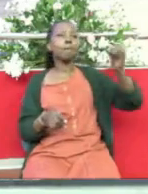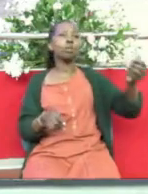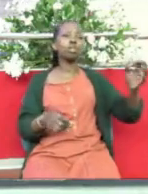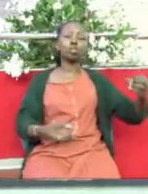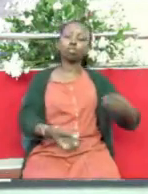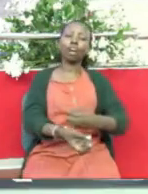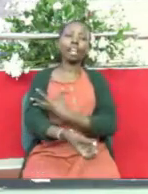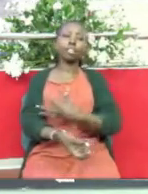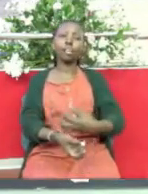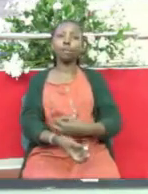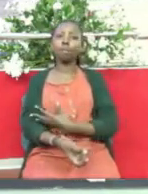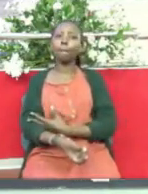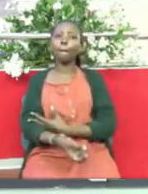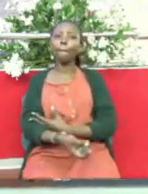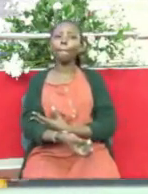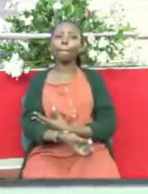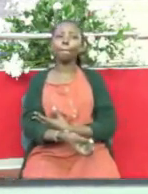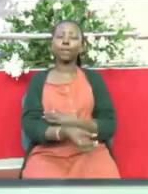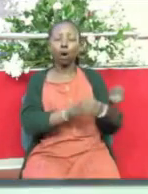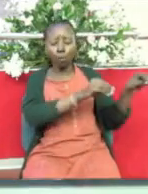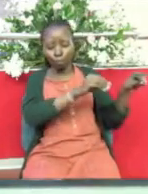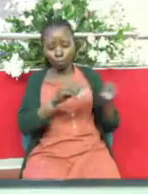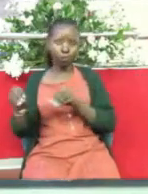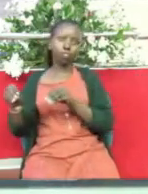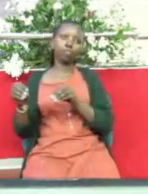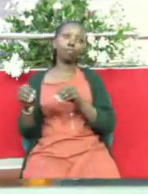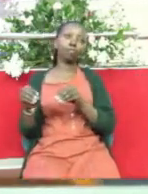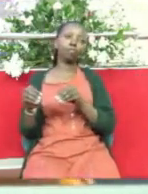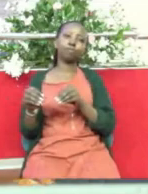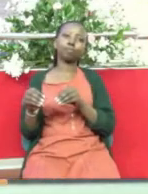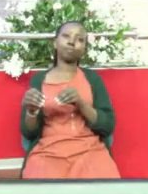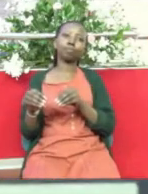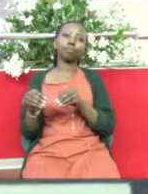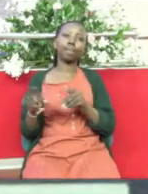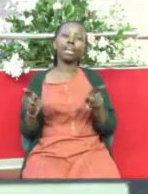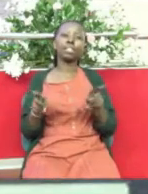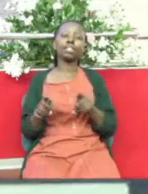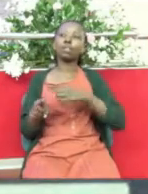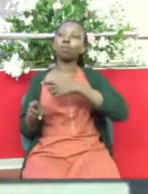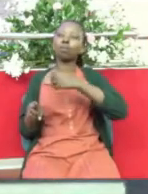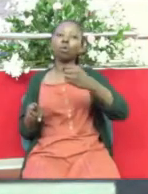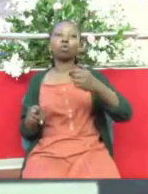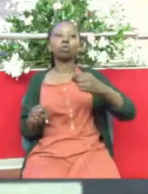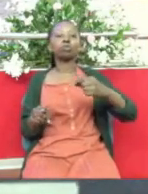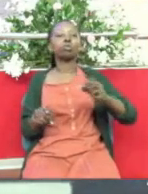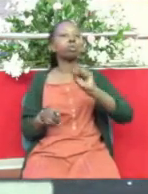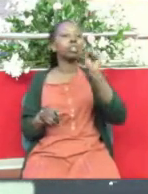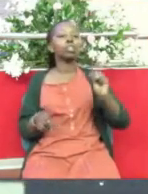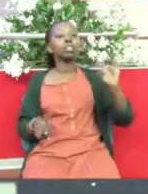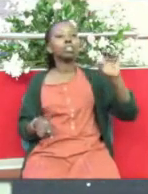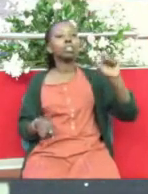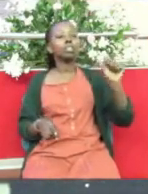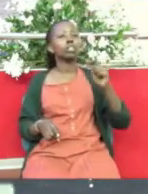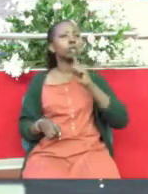mlima wa saratani. Get thee removed. Toka. And be cast into the sea. Na utupwe baharini. So that as we are